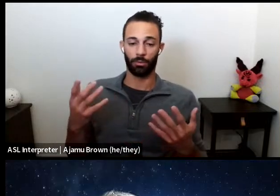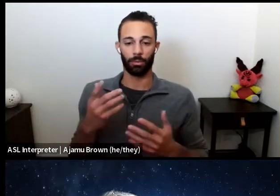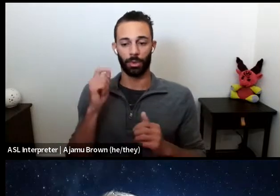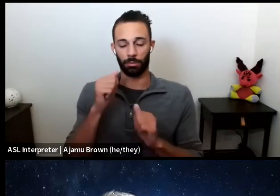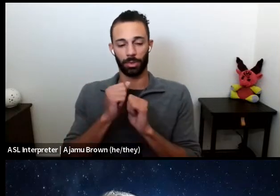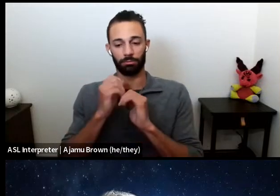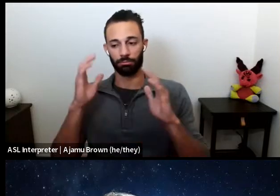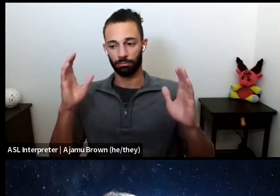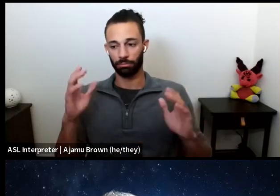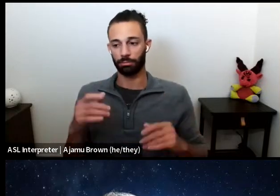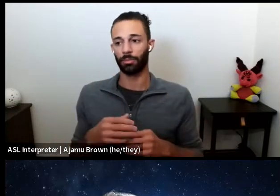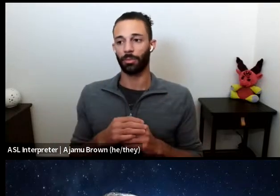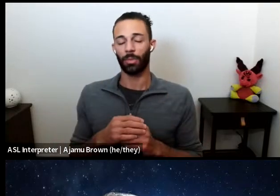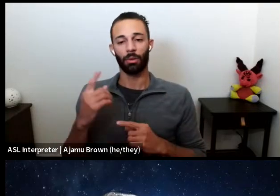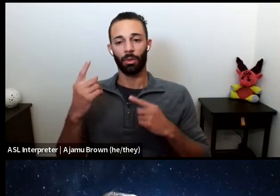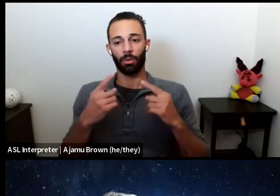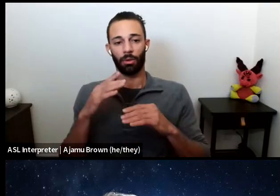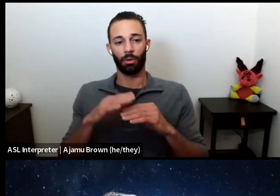a different sun.